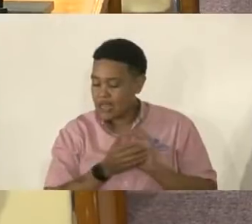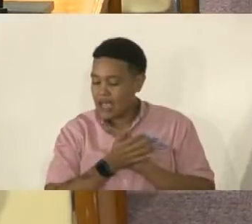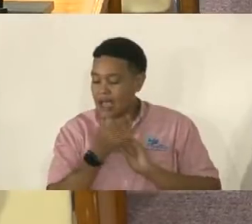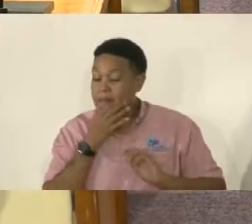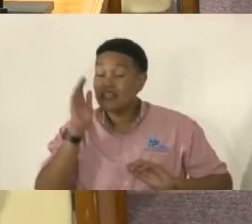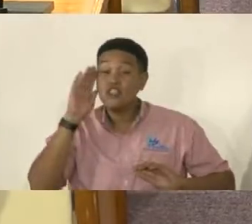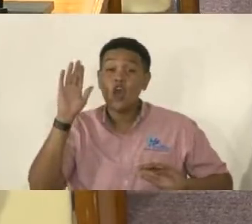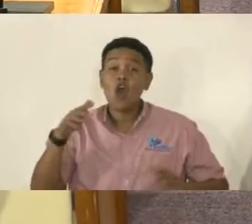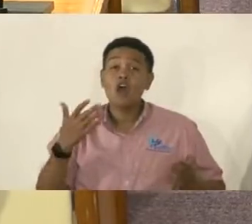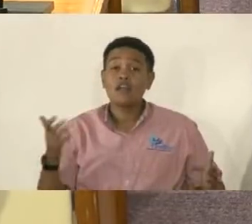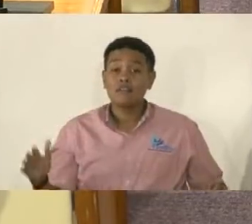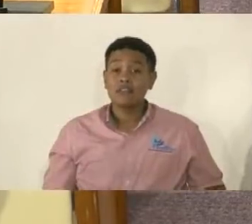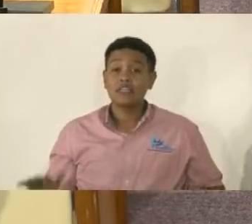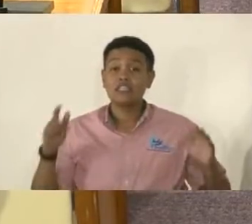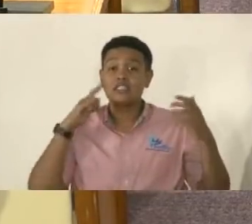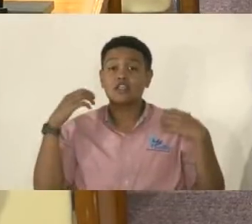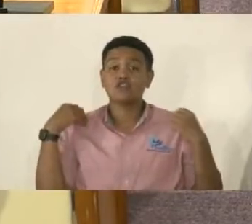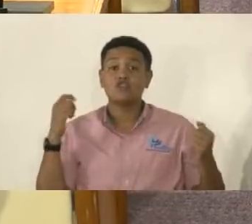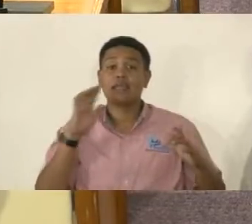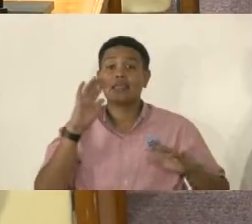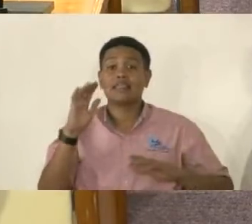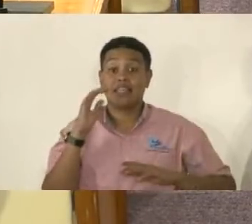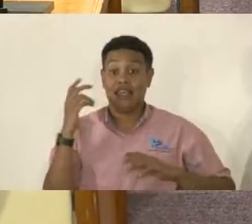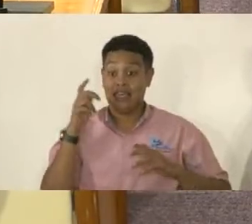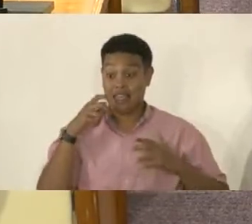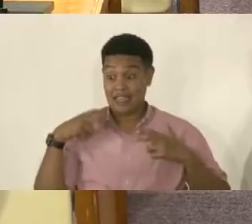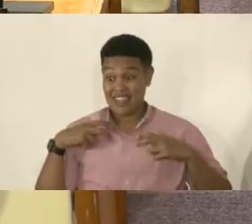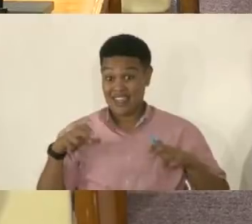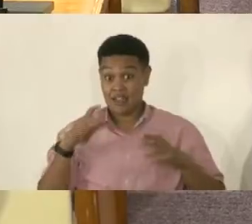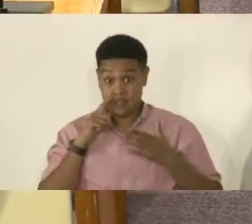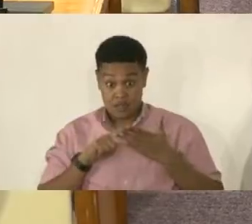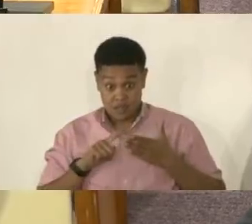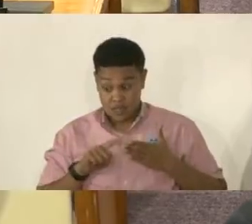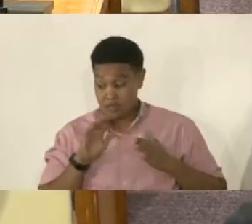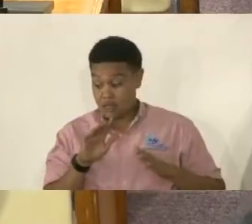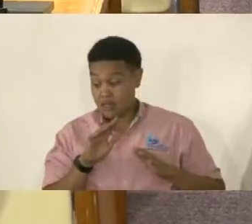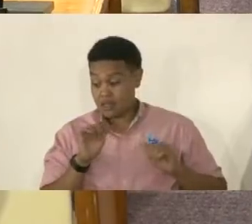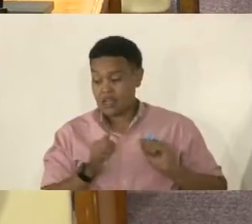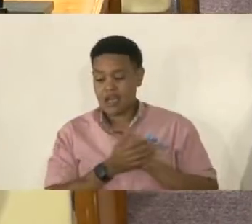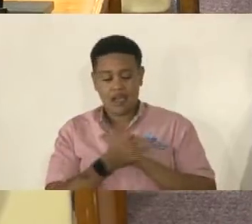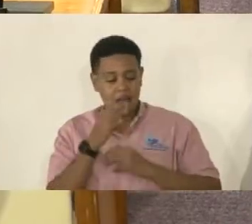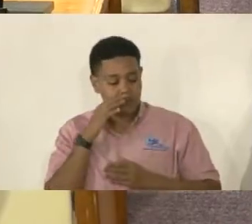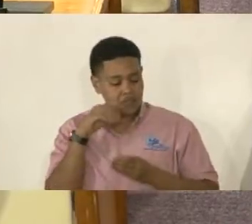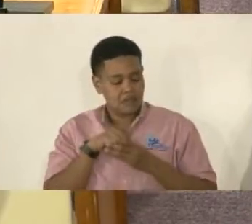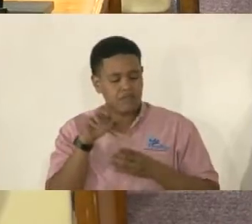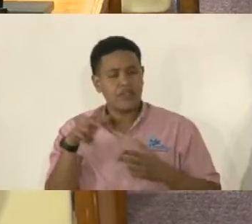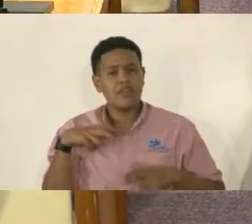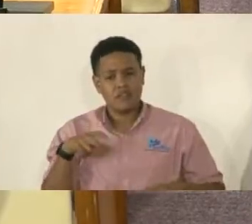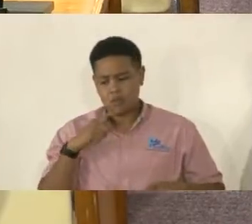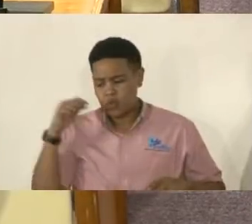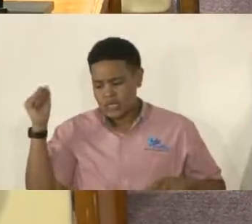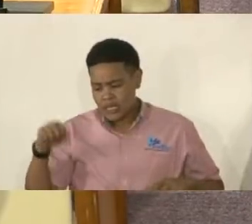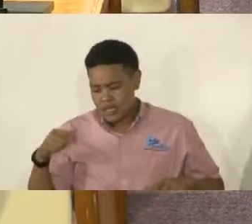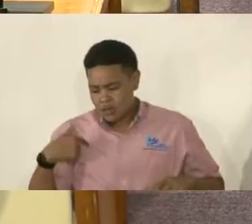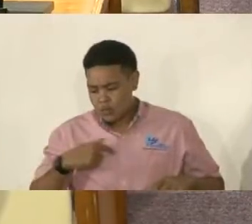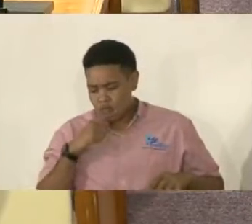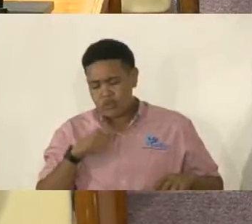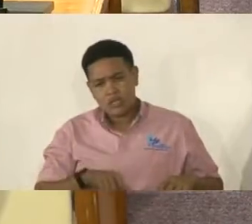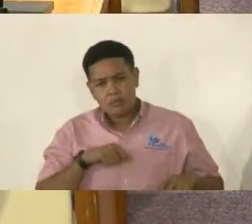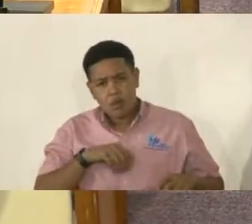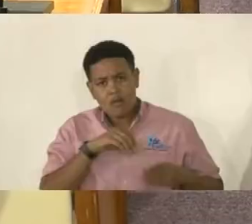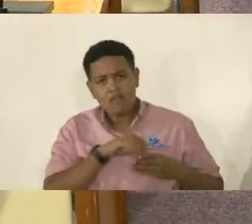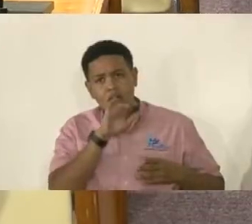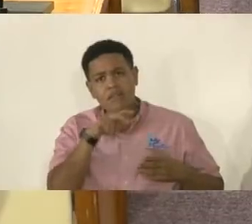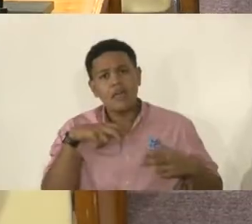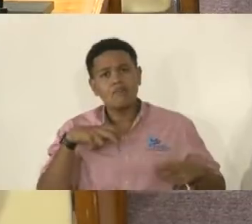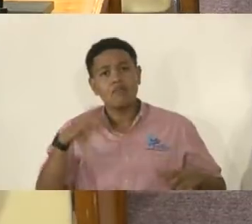strengthen the investigative capacity of the force form a part of that investment. So yes, Mr. President, we are proud of that investment,